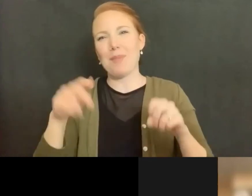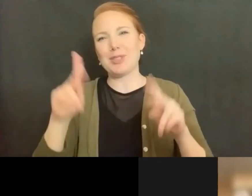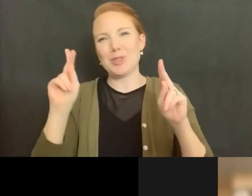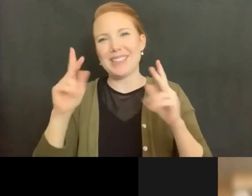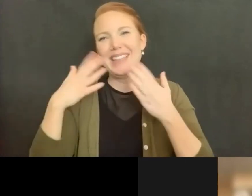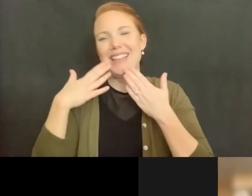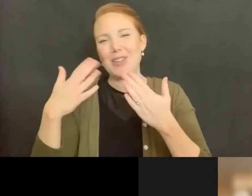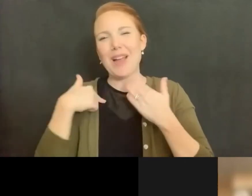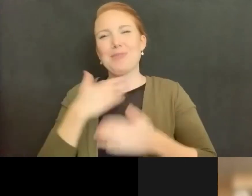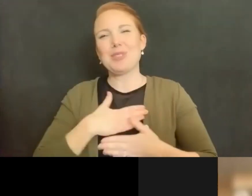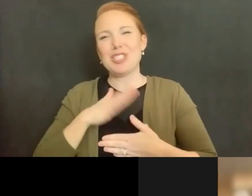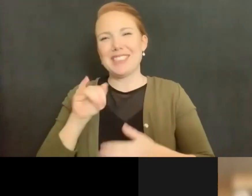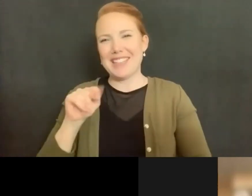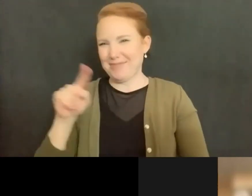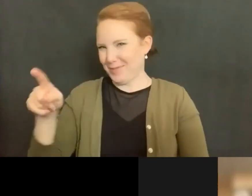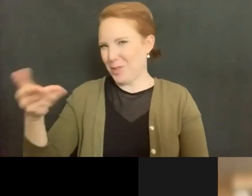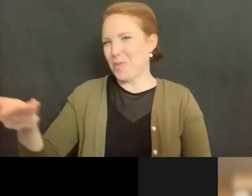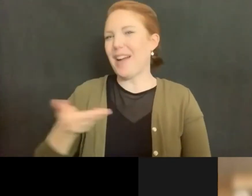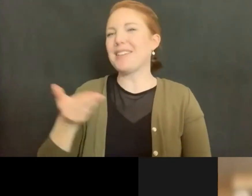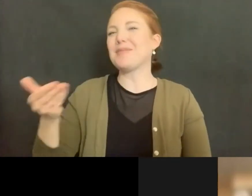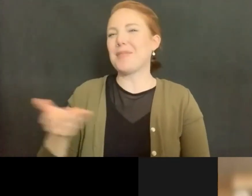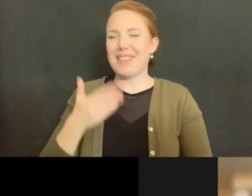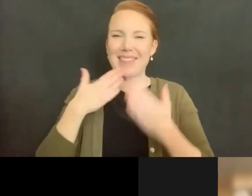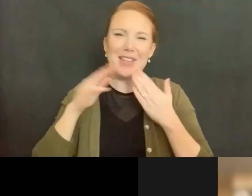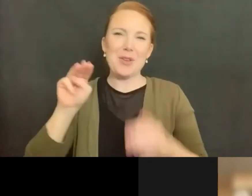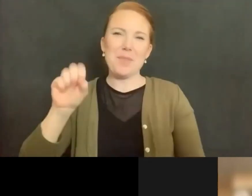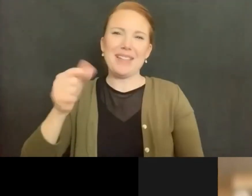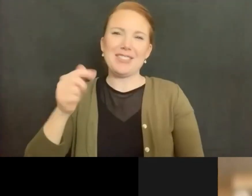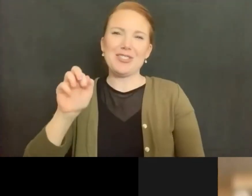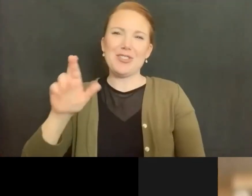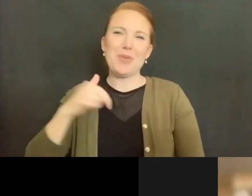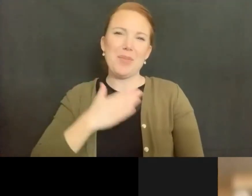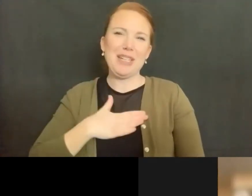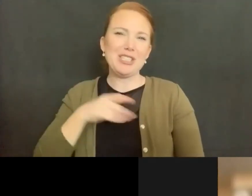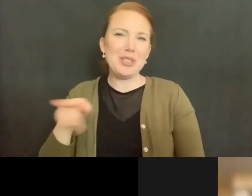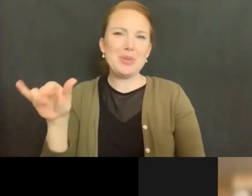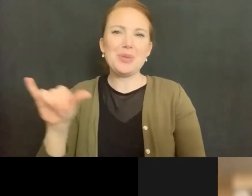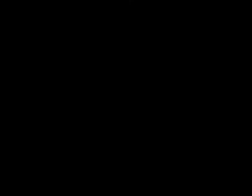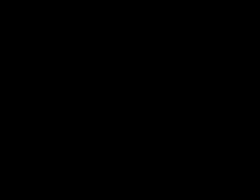Danny. I appreciate it. Very welcome. Thank you. And thank you, Ms. Greer. We appreciate you as always. Have a great day.